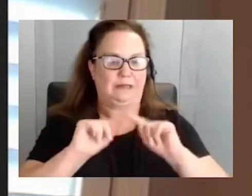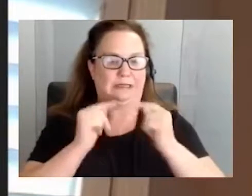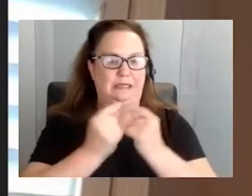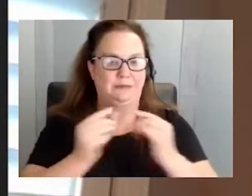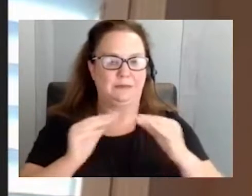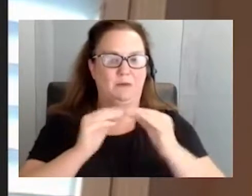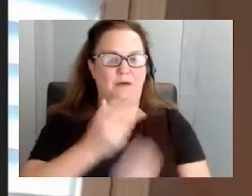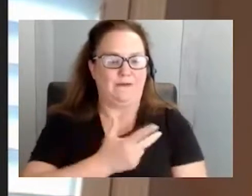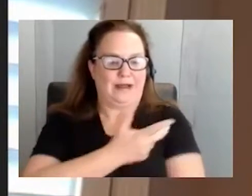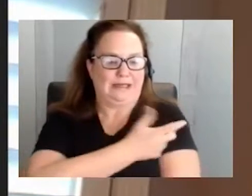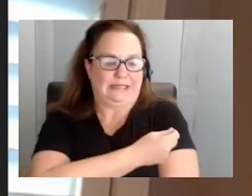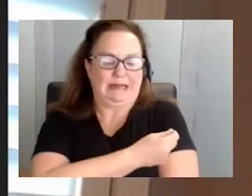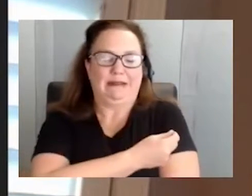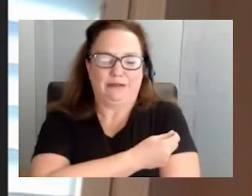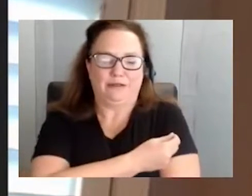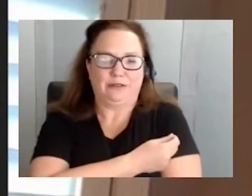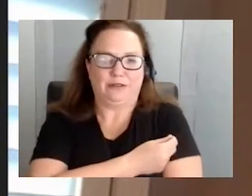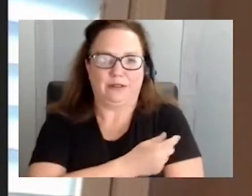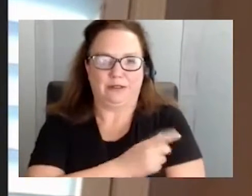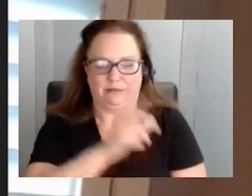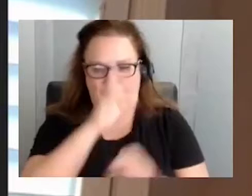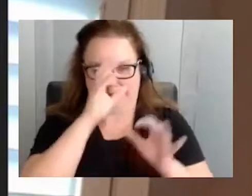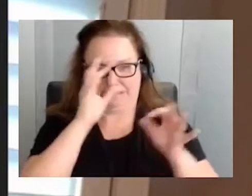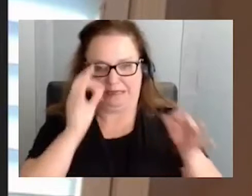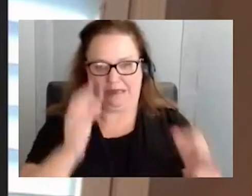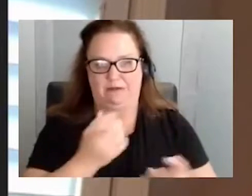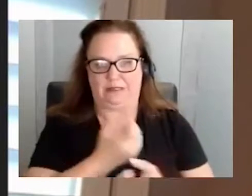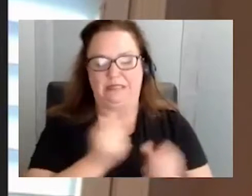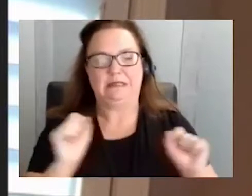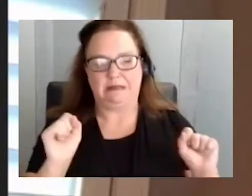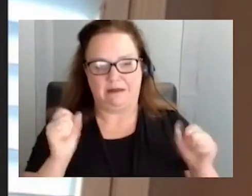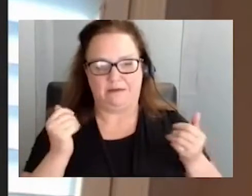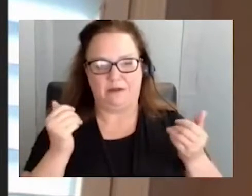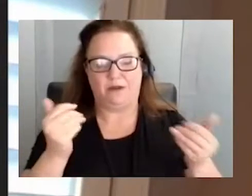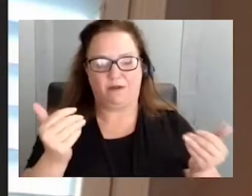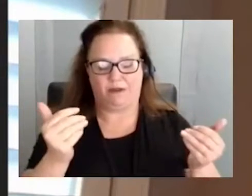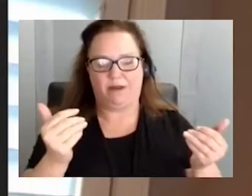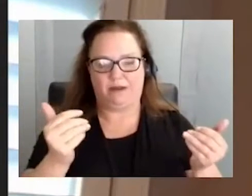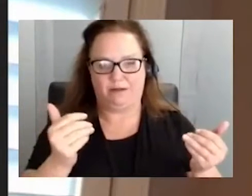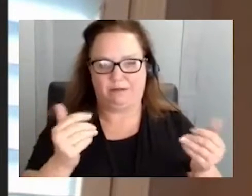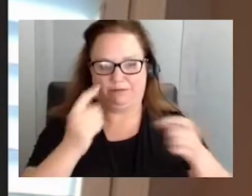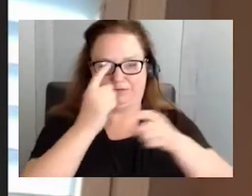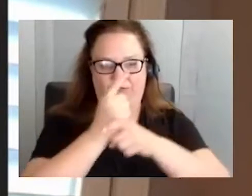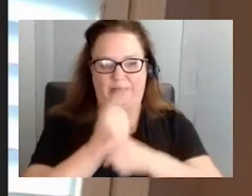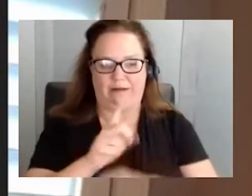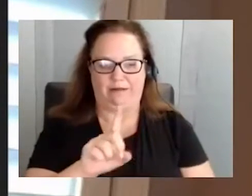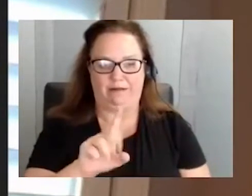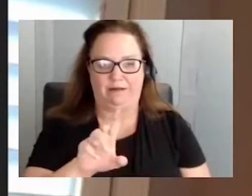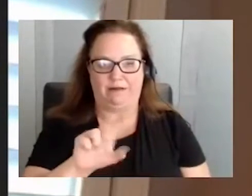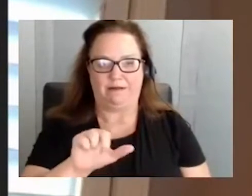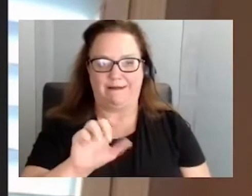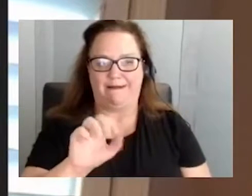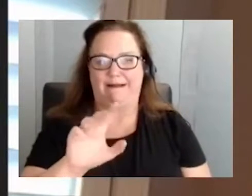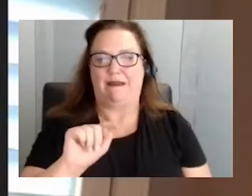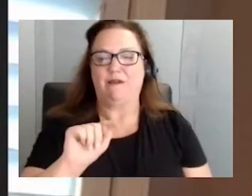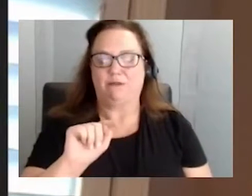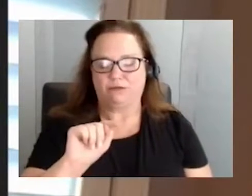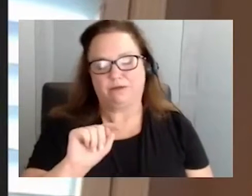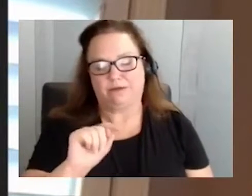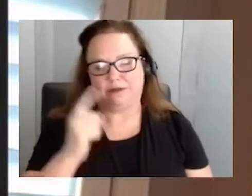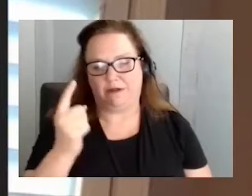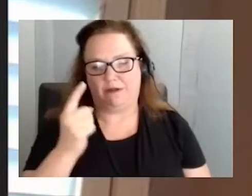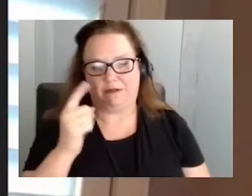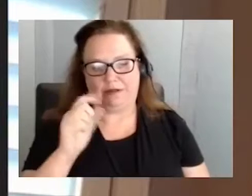vaccinations, they've decided it was safe enough to go ahead and put them all back into the regular dugouts. So that is the only space